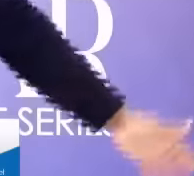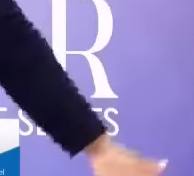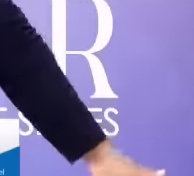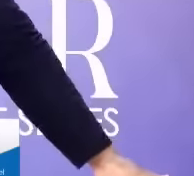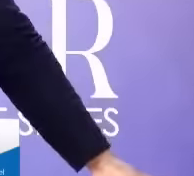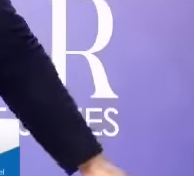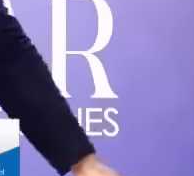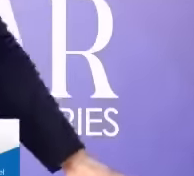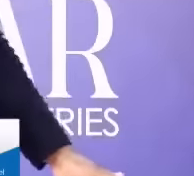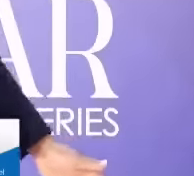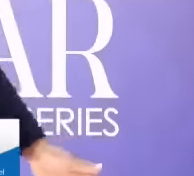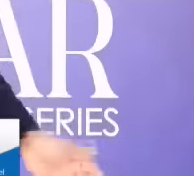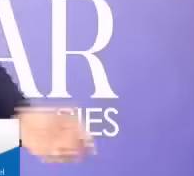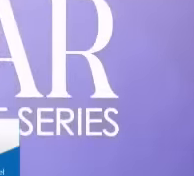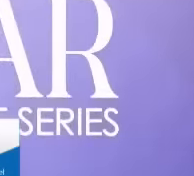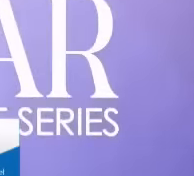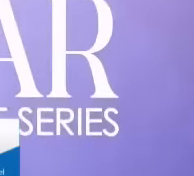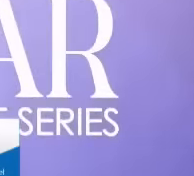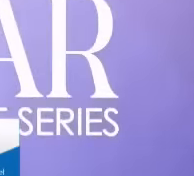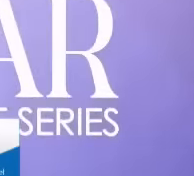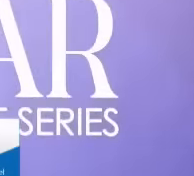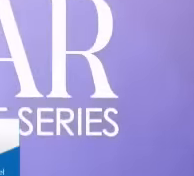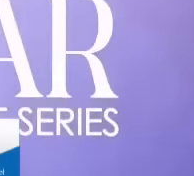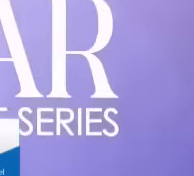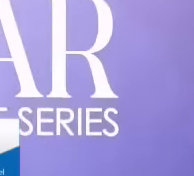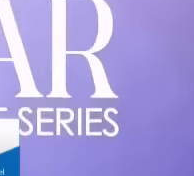Then lawless living.